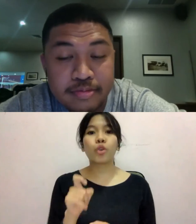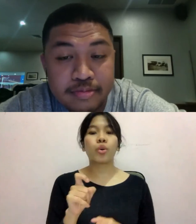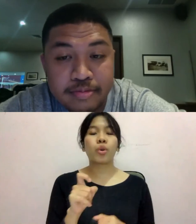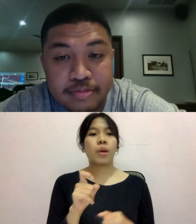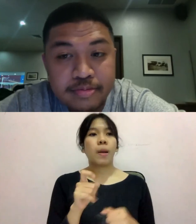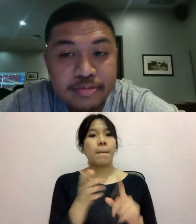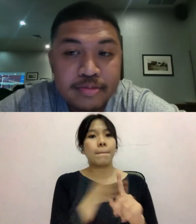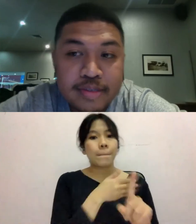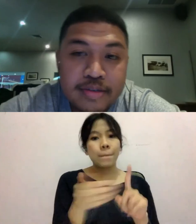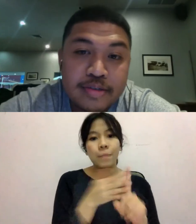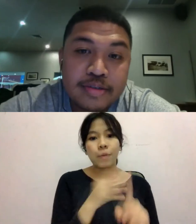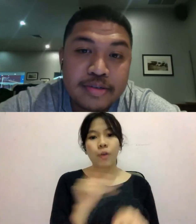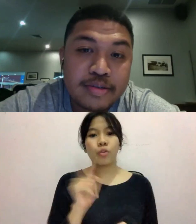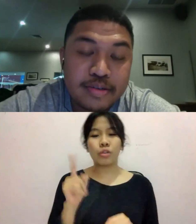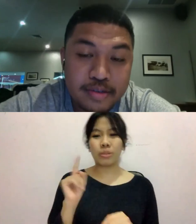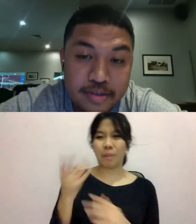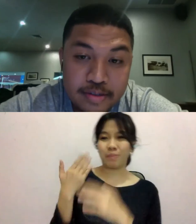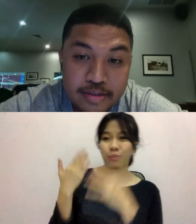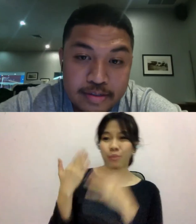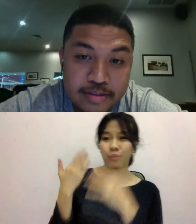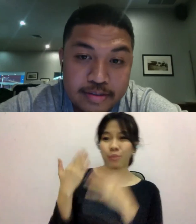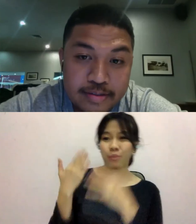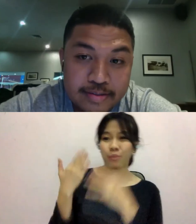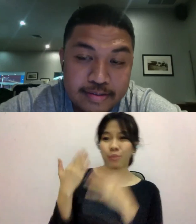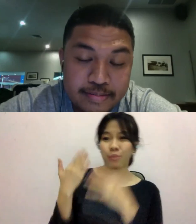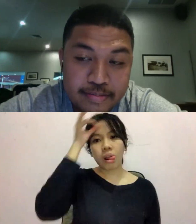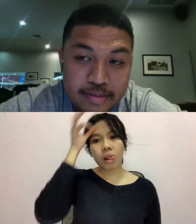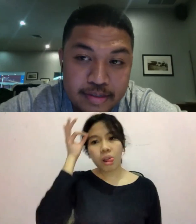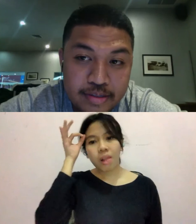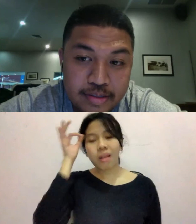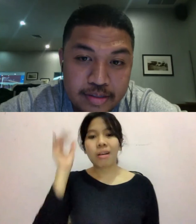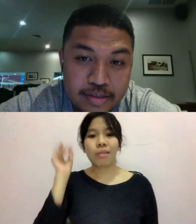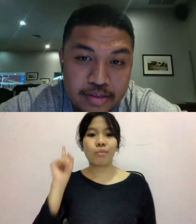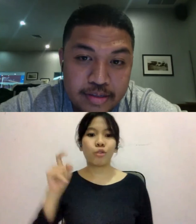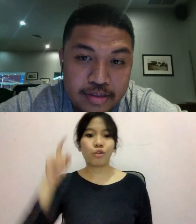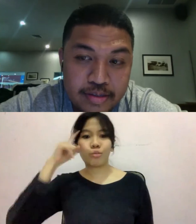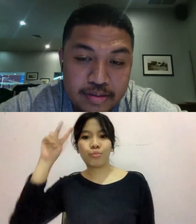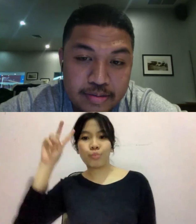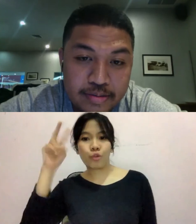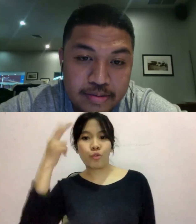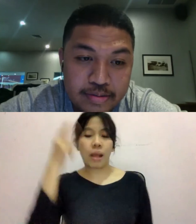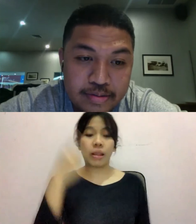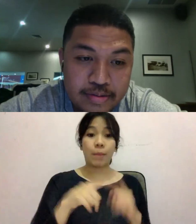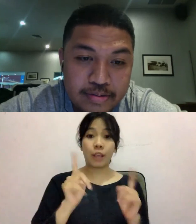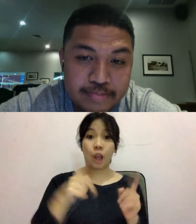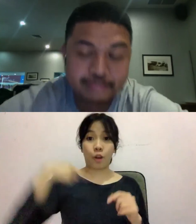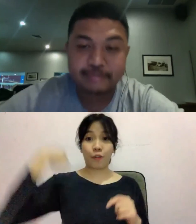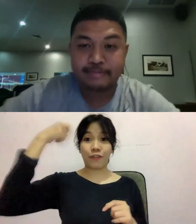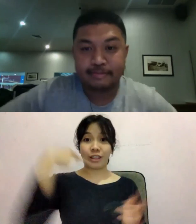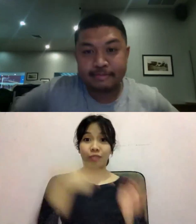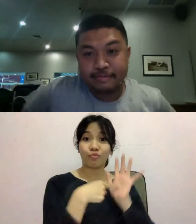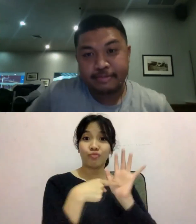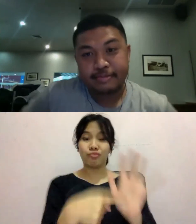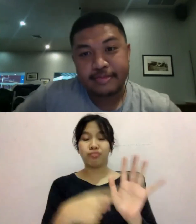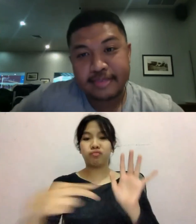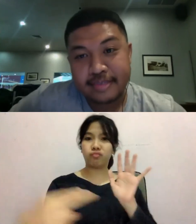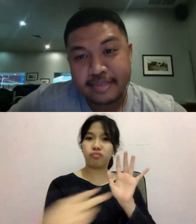law. We should be able to have more conversations and also